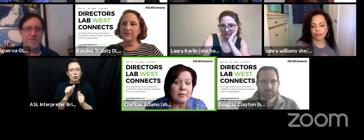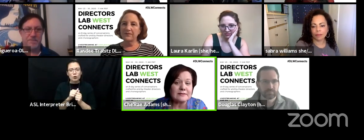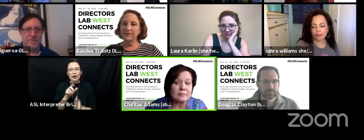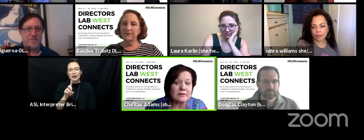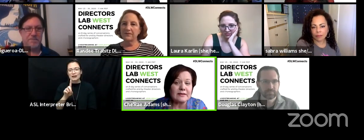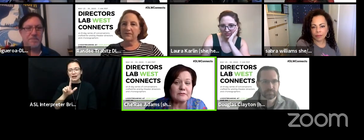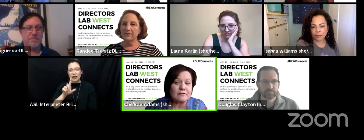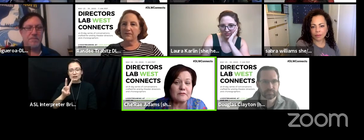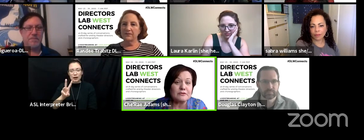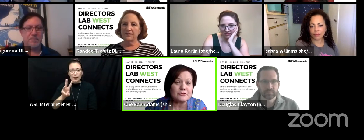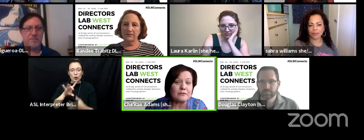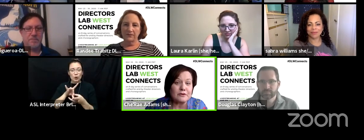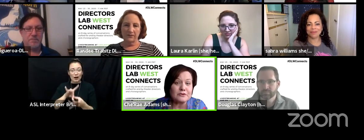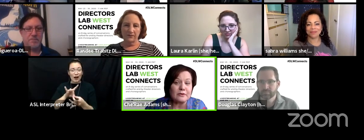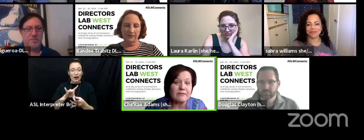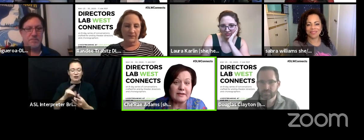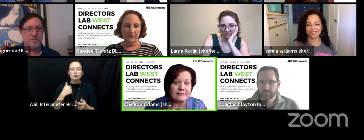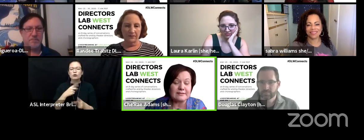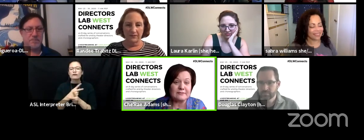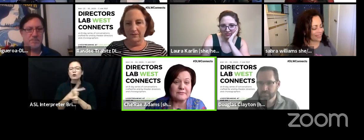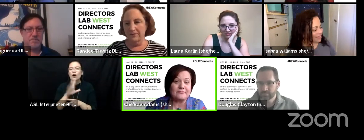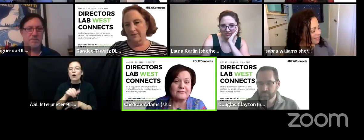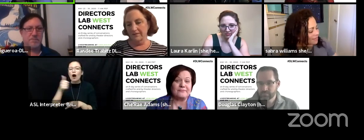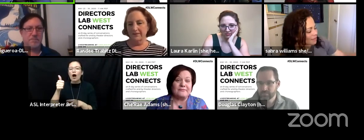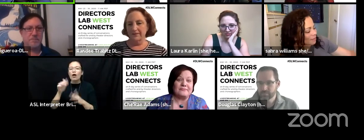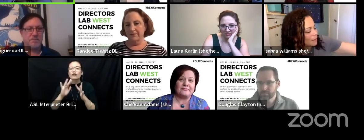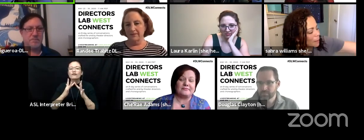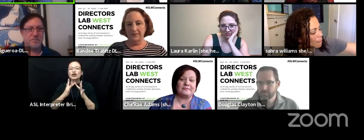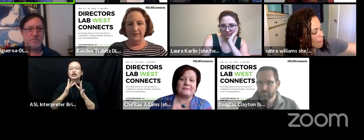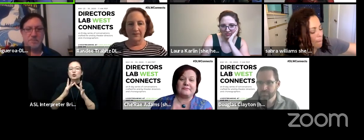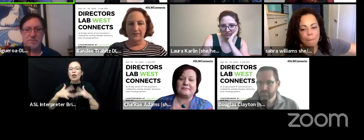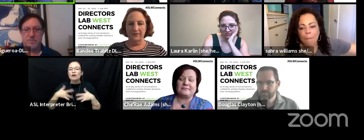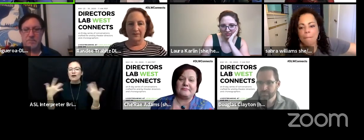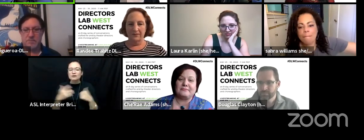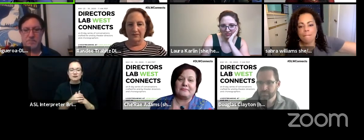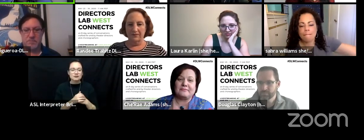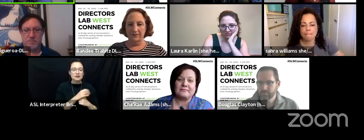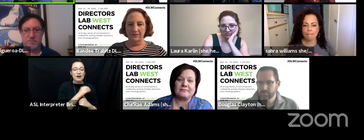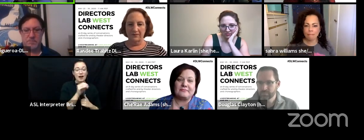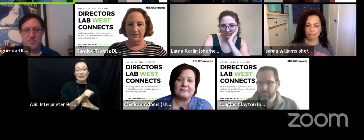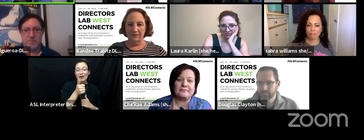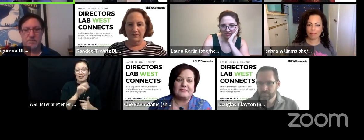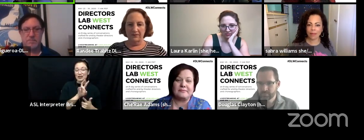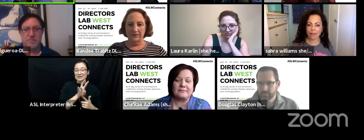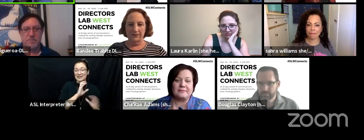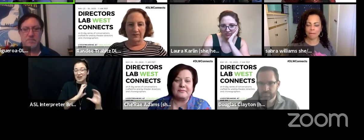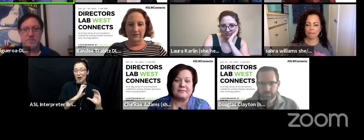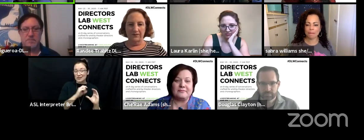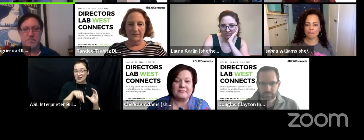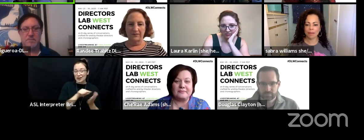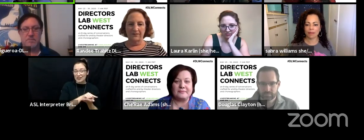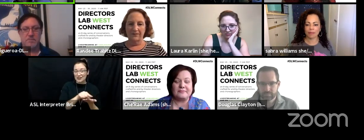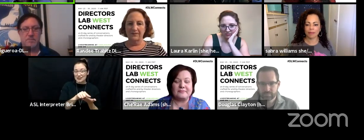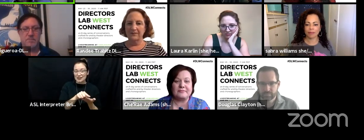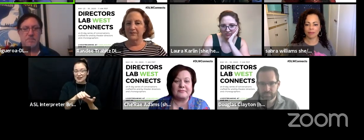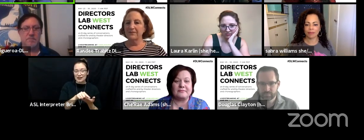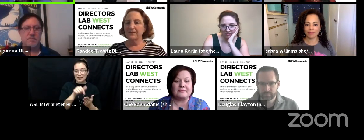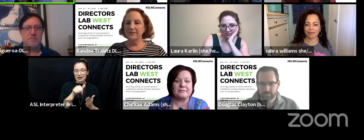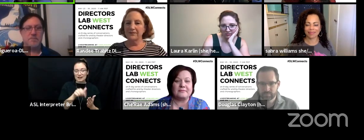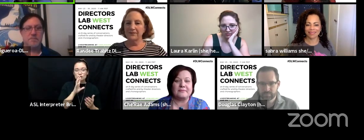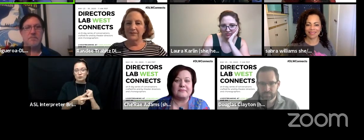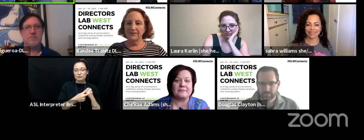discussing the possibilities for future virtual events. And like the other seven conversations this week, this will be archived